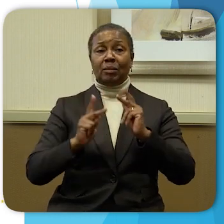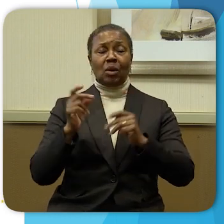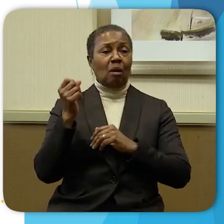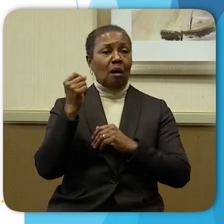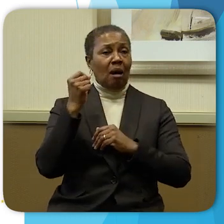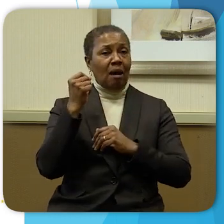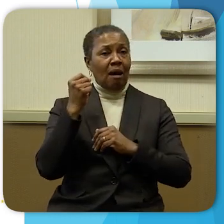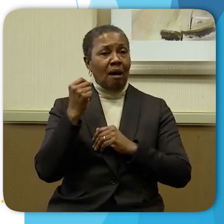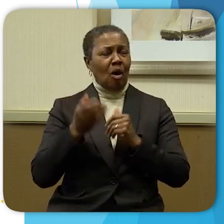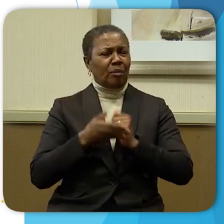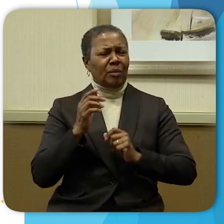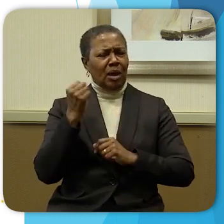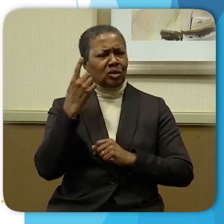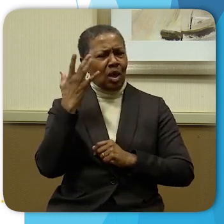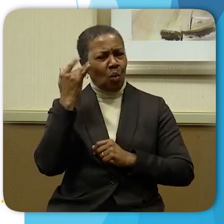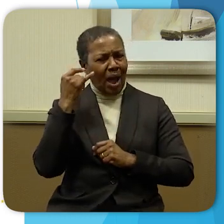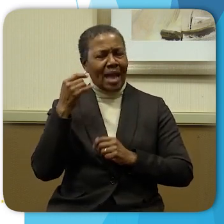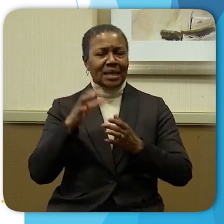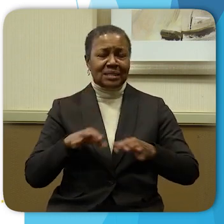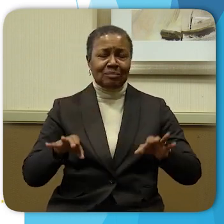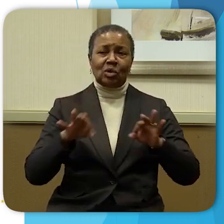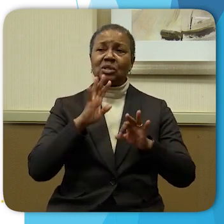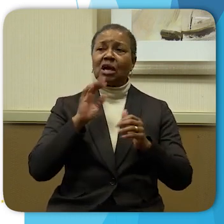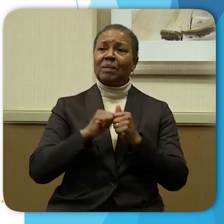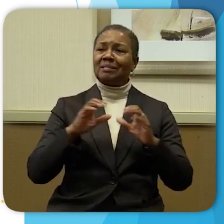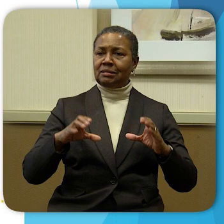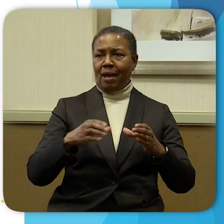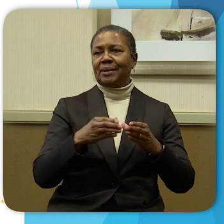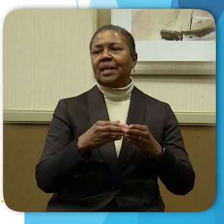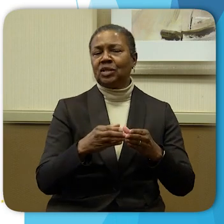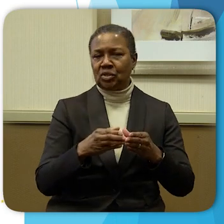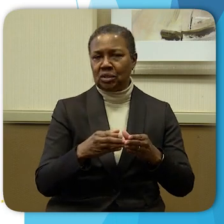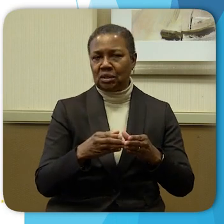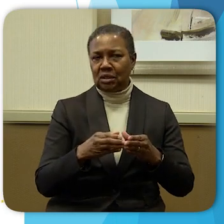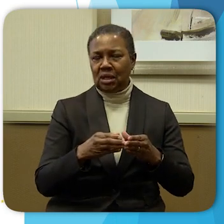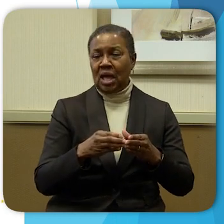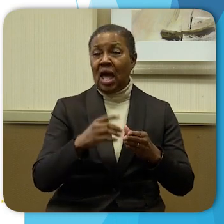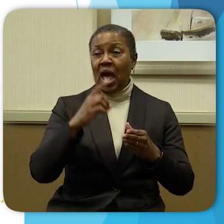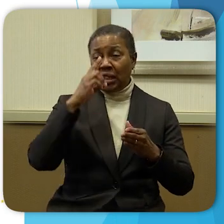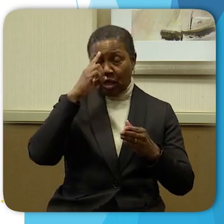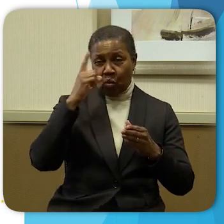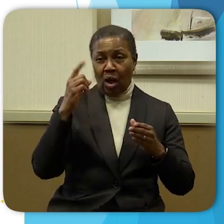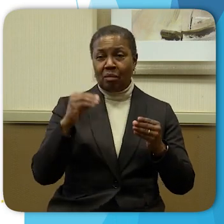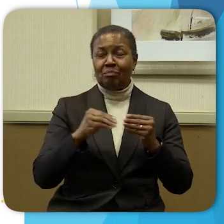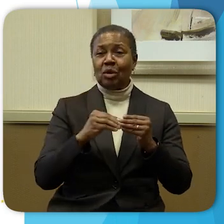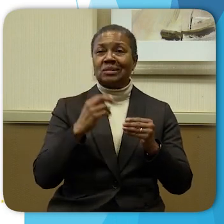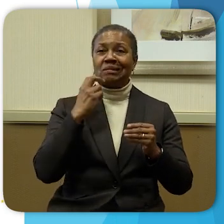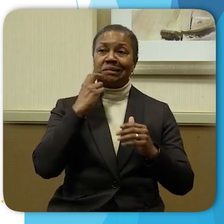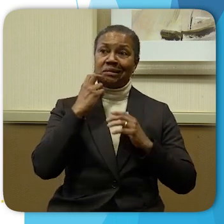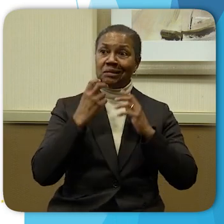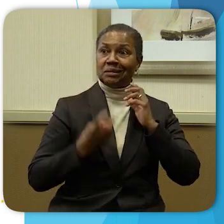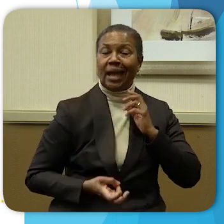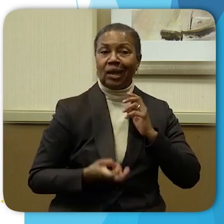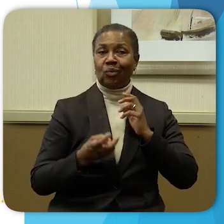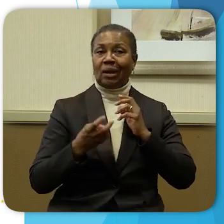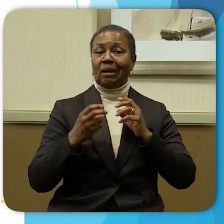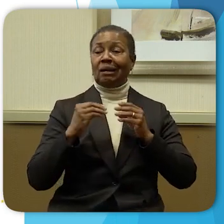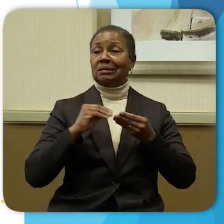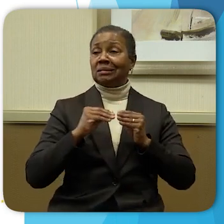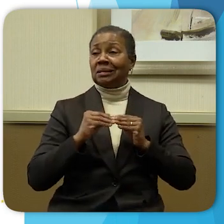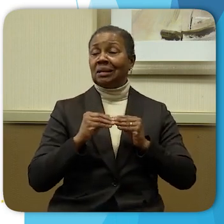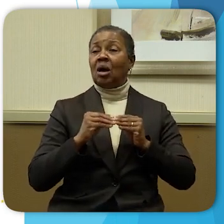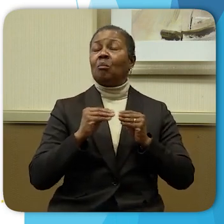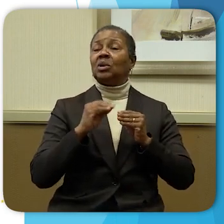understand why we want to spend time talking about this population. So I think one of the most staggering statistics is that more than half of trans